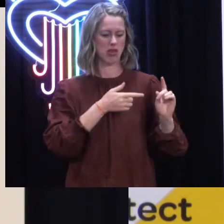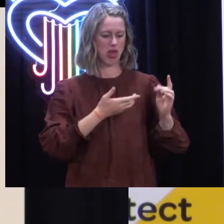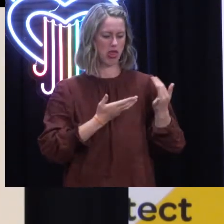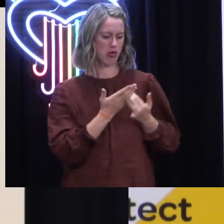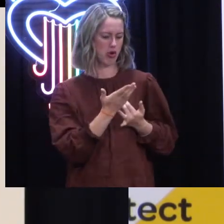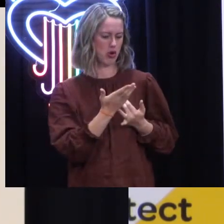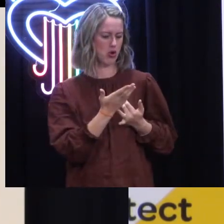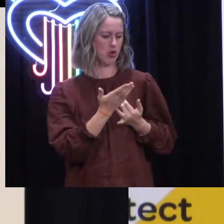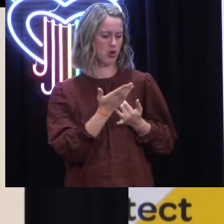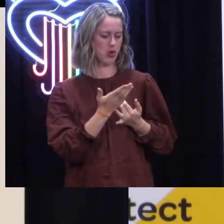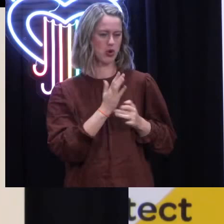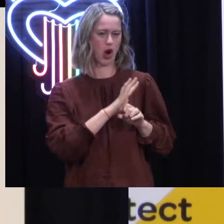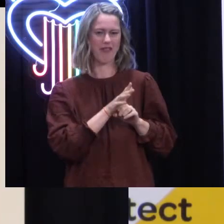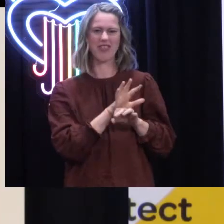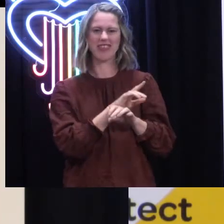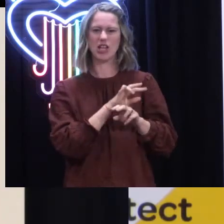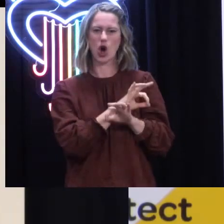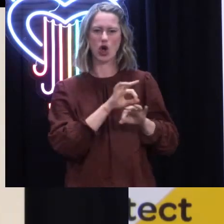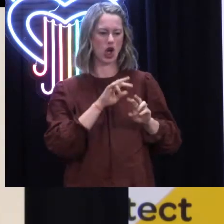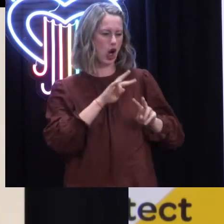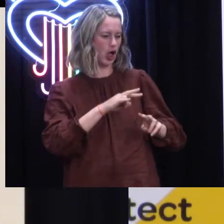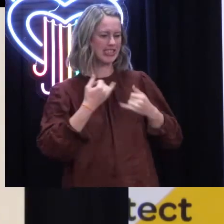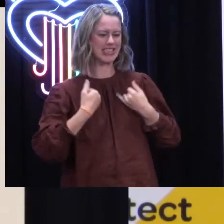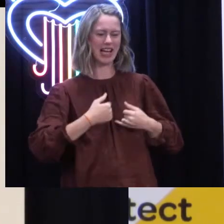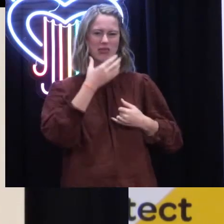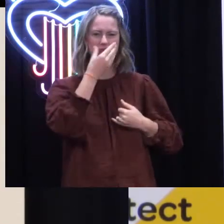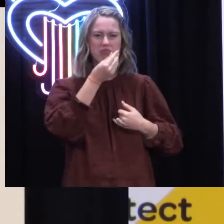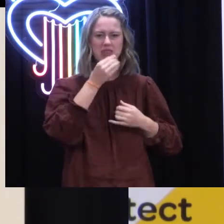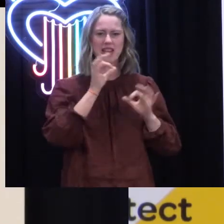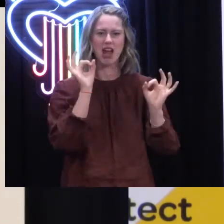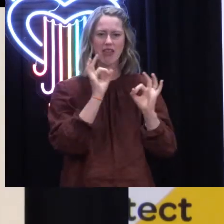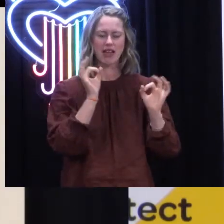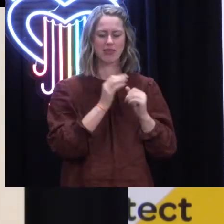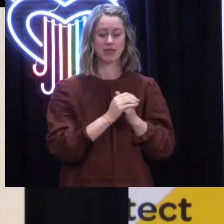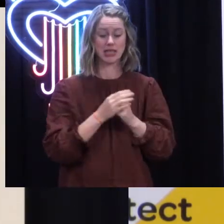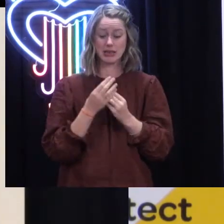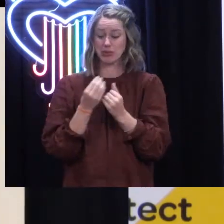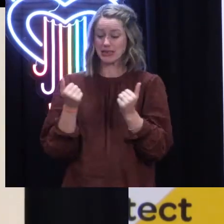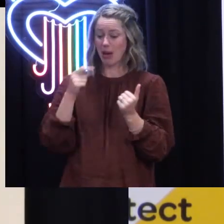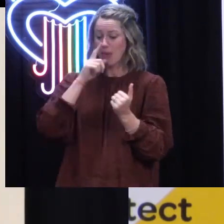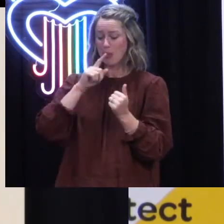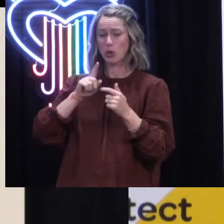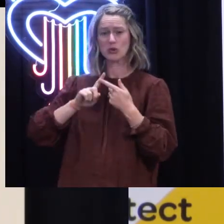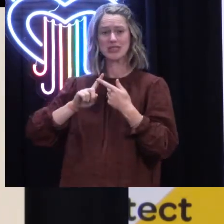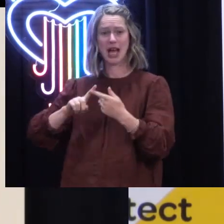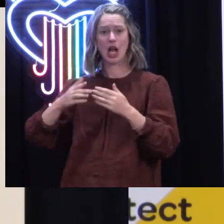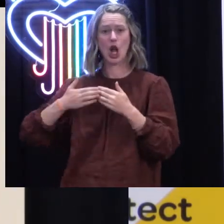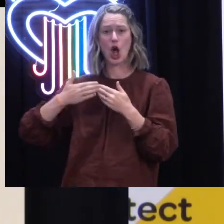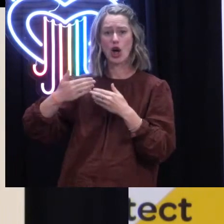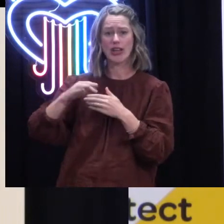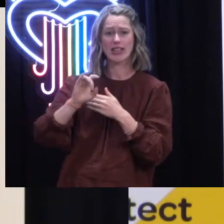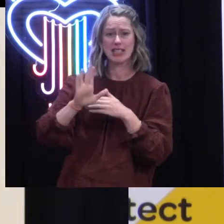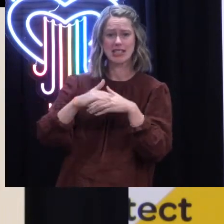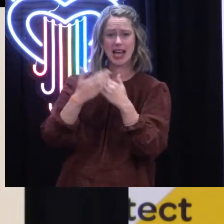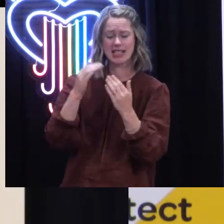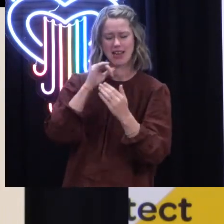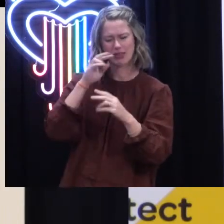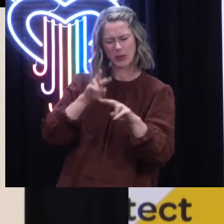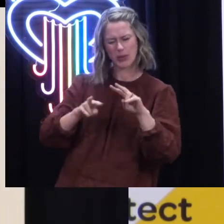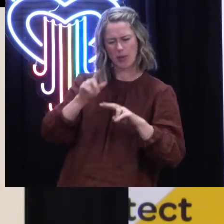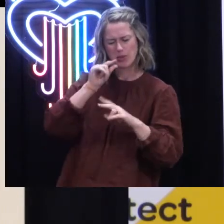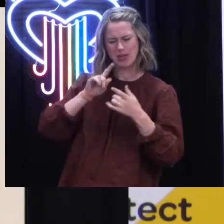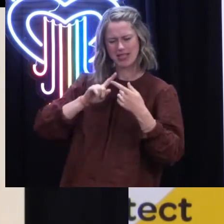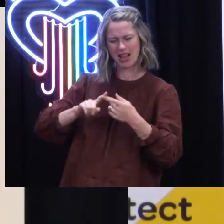throughout, and our clinicians do an assessment. Some people are kept longer than 10 days if there's any sense that they could still be